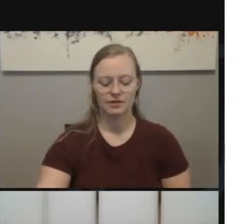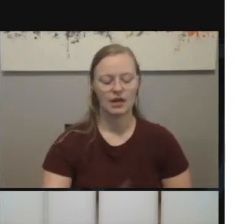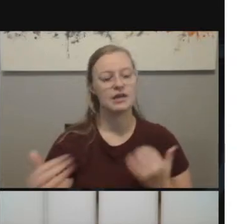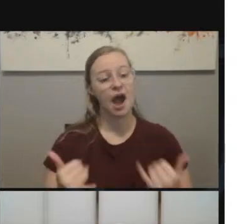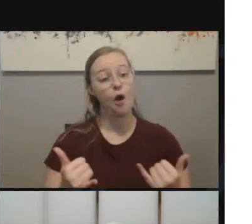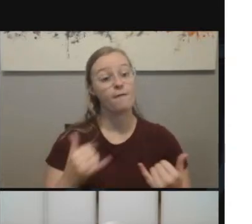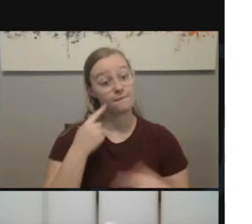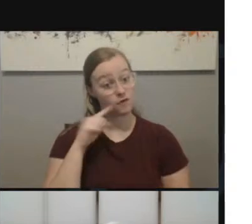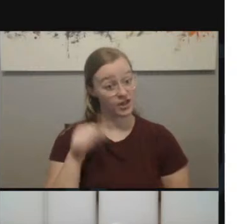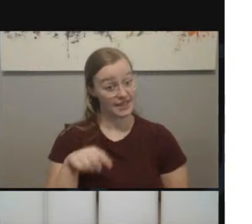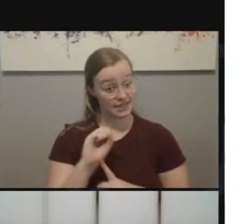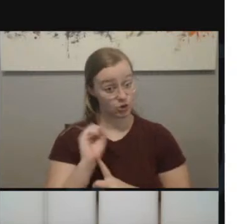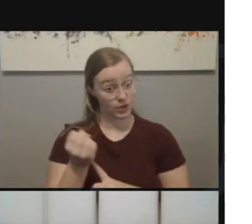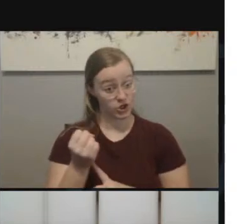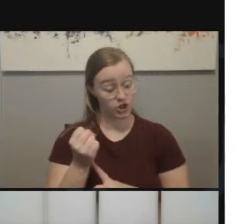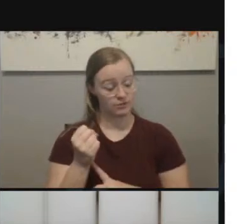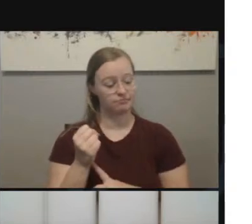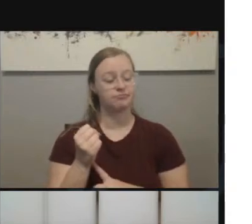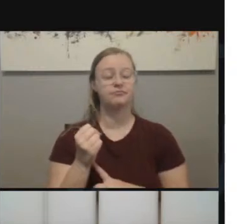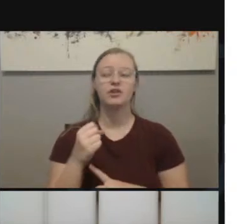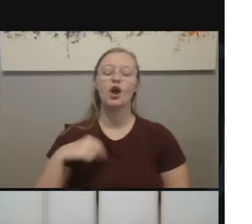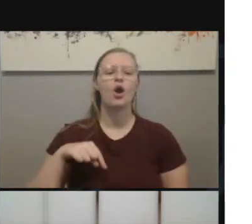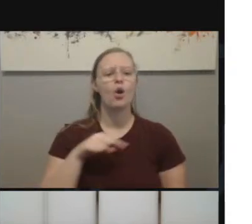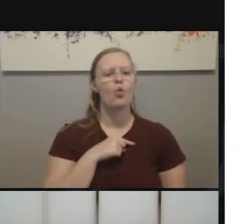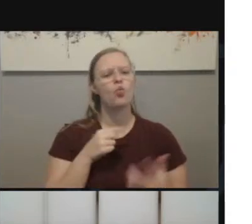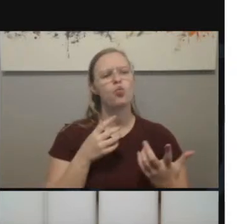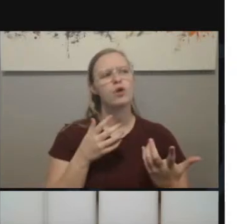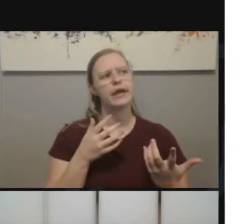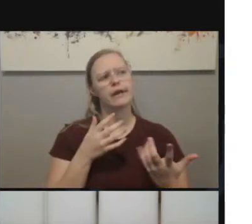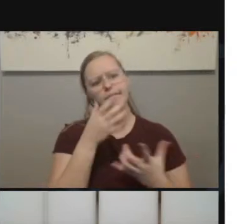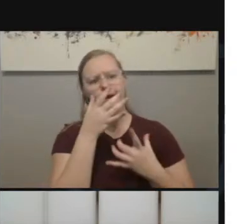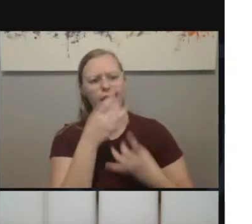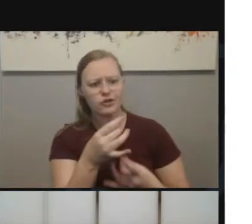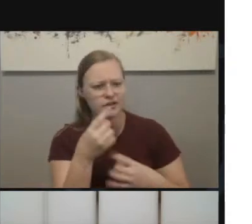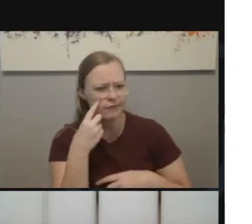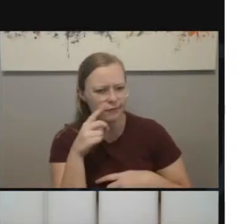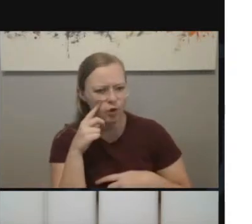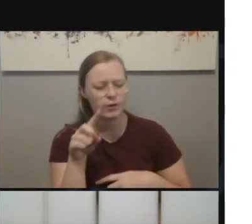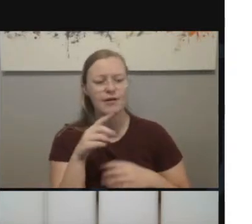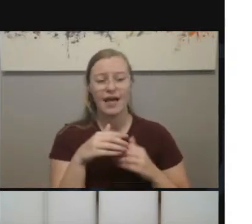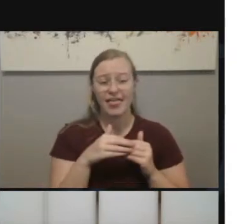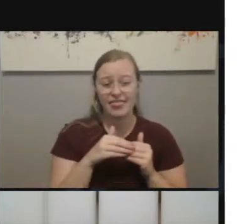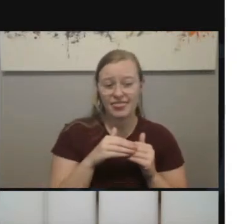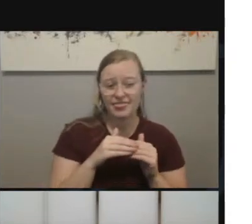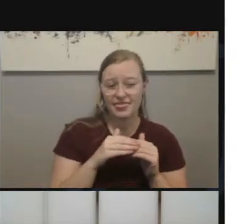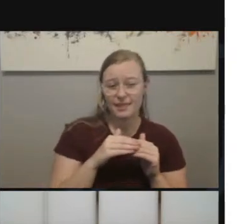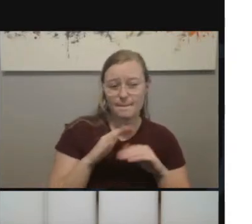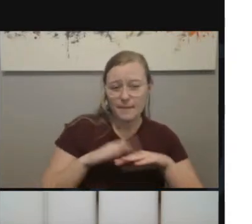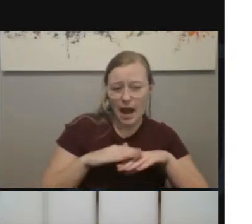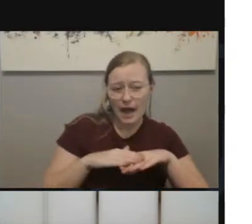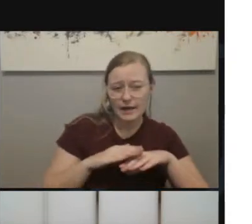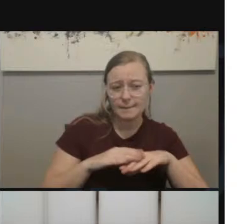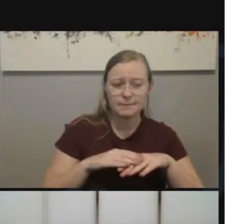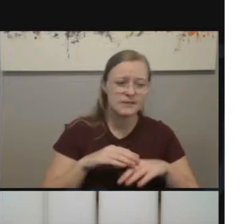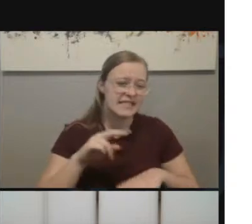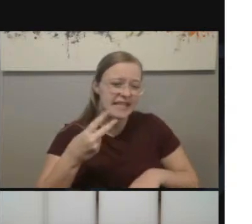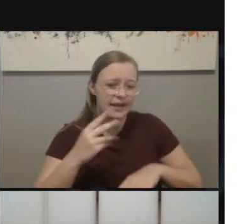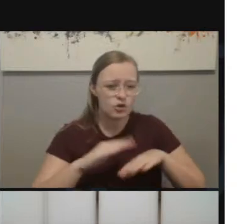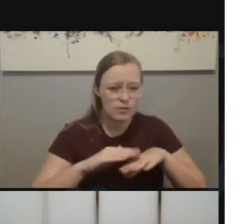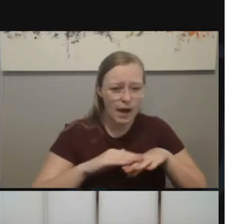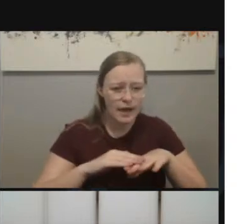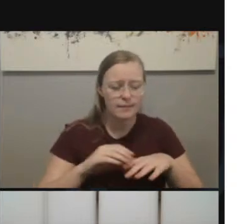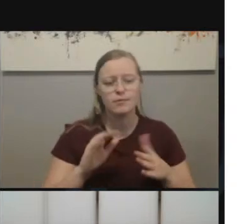case, we're interested in the next to last entry on page number